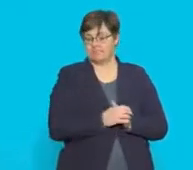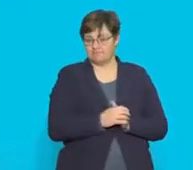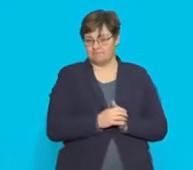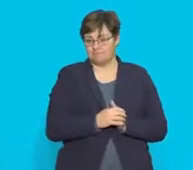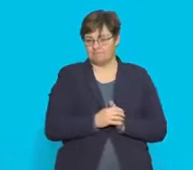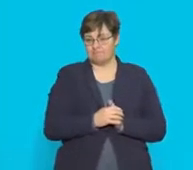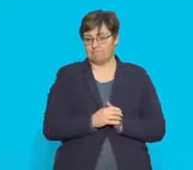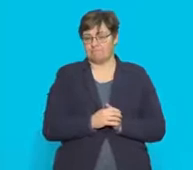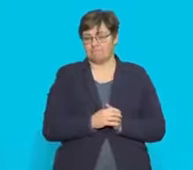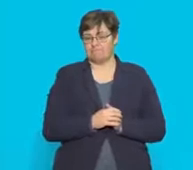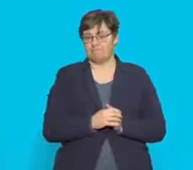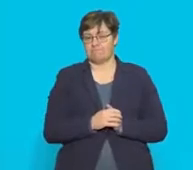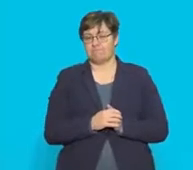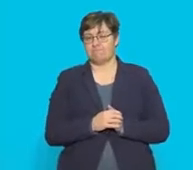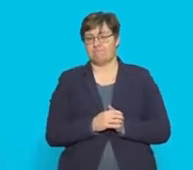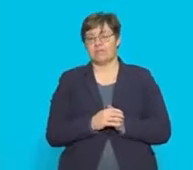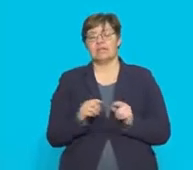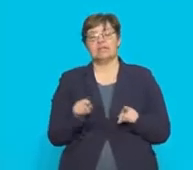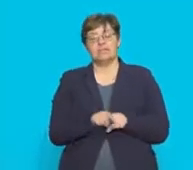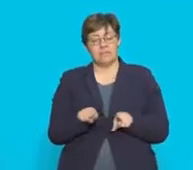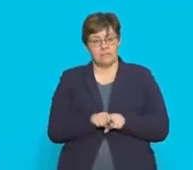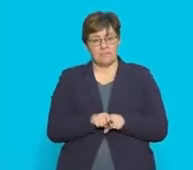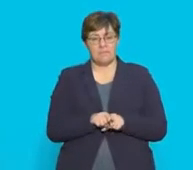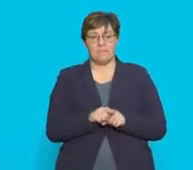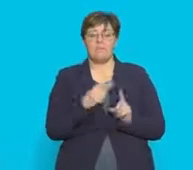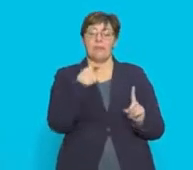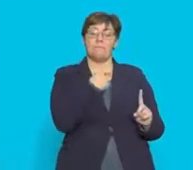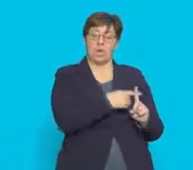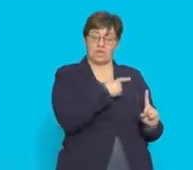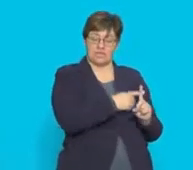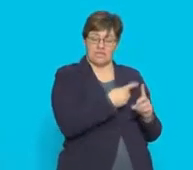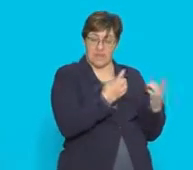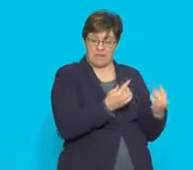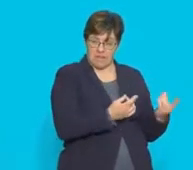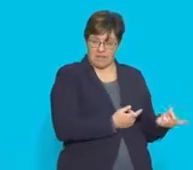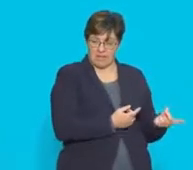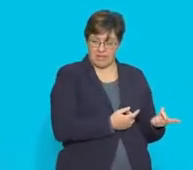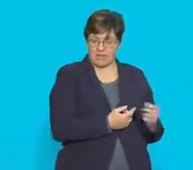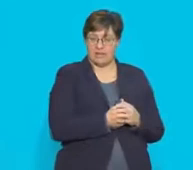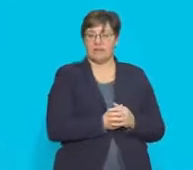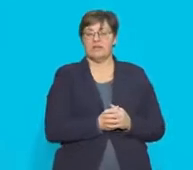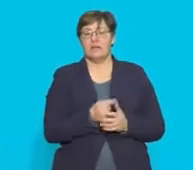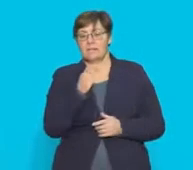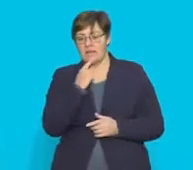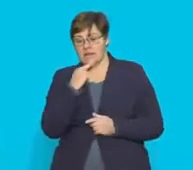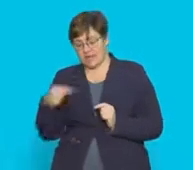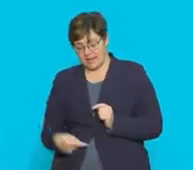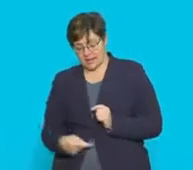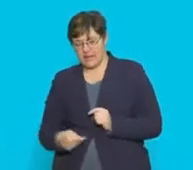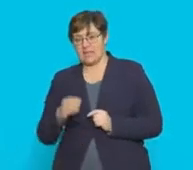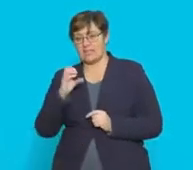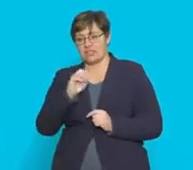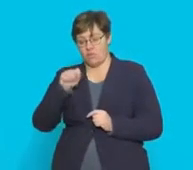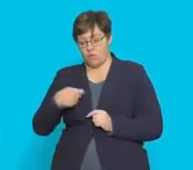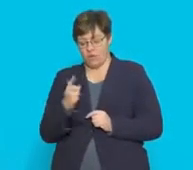be for that. And then I'm also going to take a positive rational number. Now I am making my 0,1